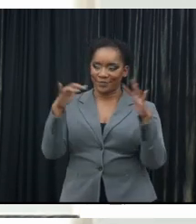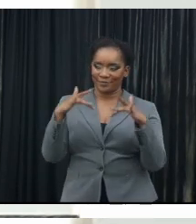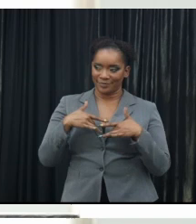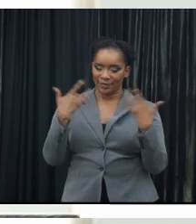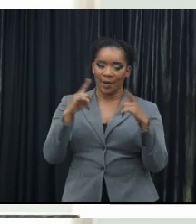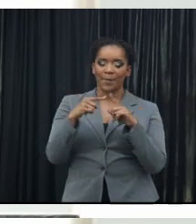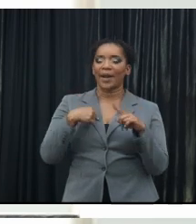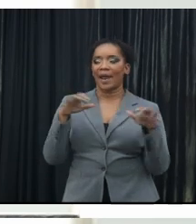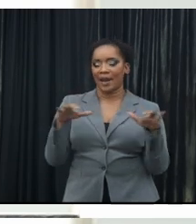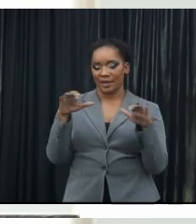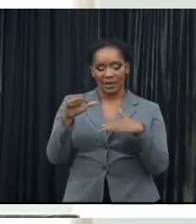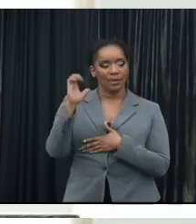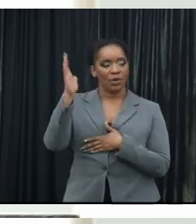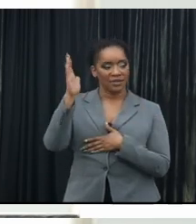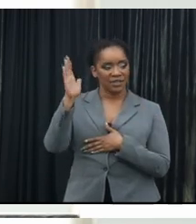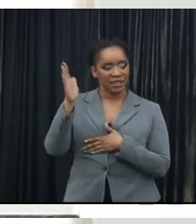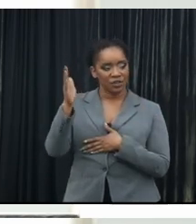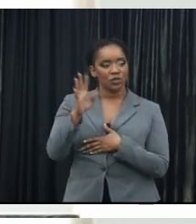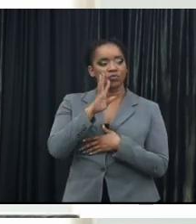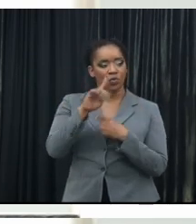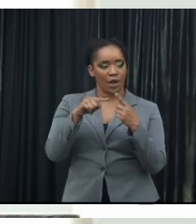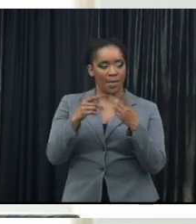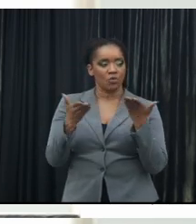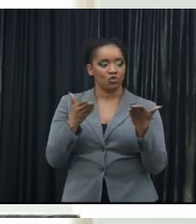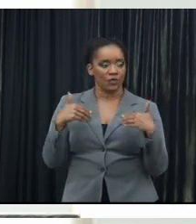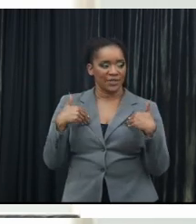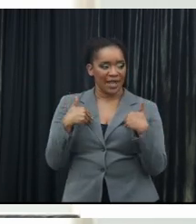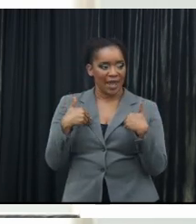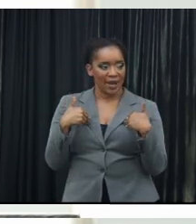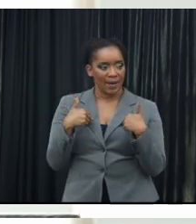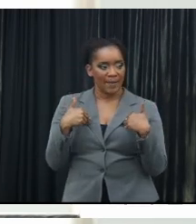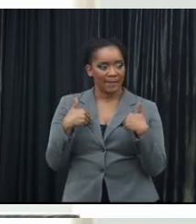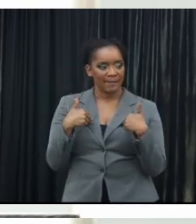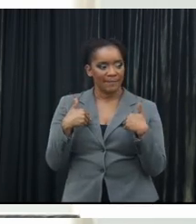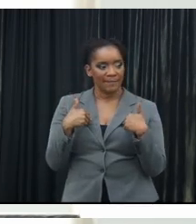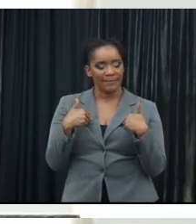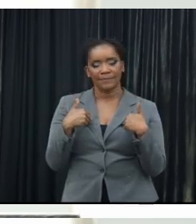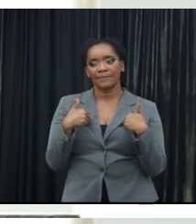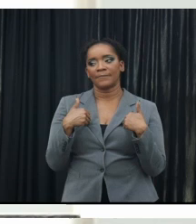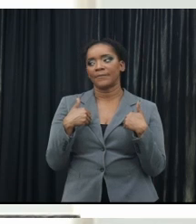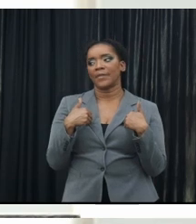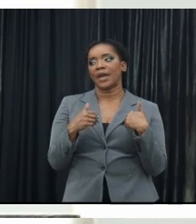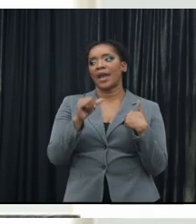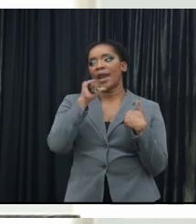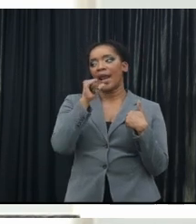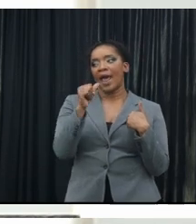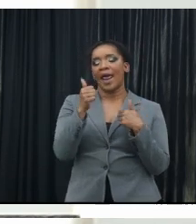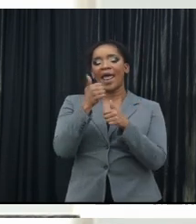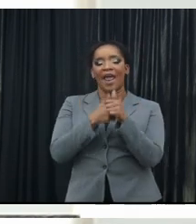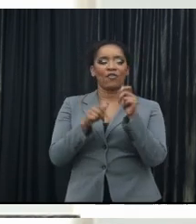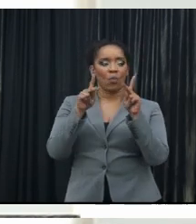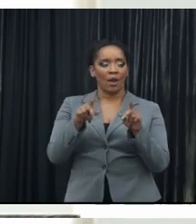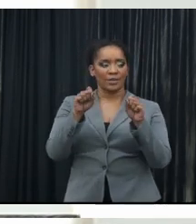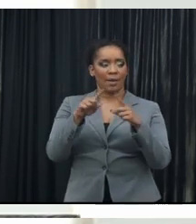talked about the do's and the don'ts of service animals. And, you know, not everybody was able to come, but like we say, if